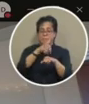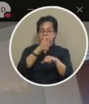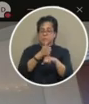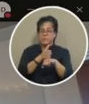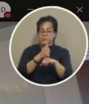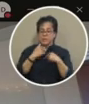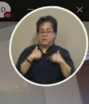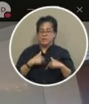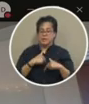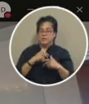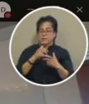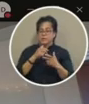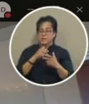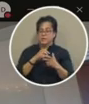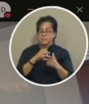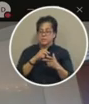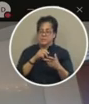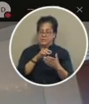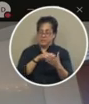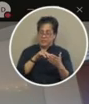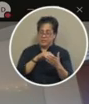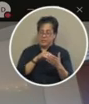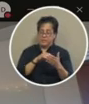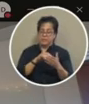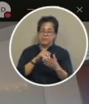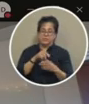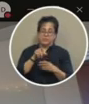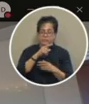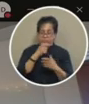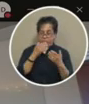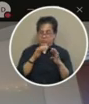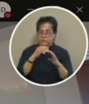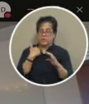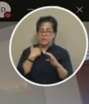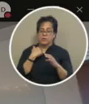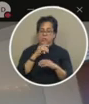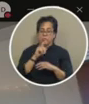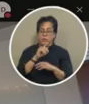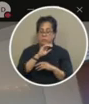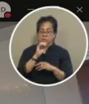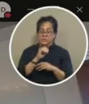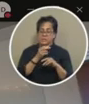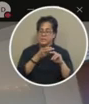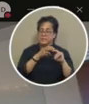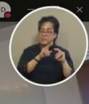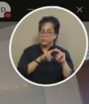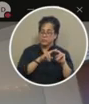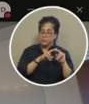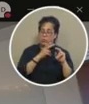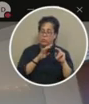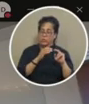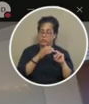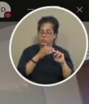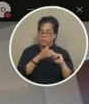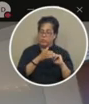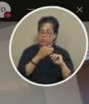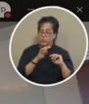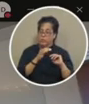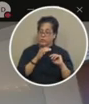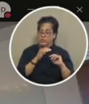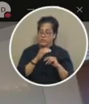of the compensation study. So all employees did receive back on March 1st a 1% pay increase. That has already gone through. It's already been